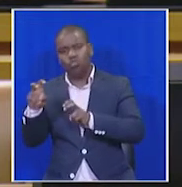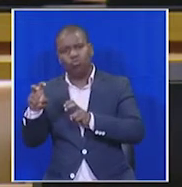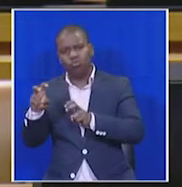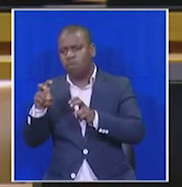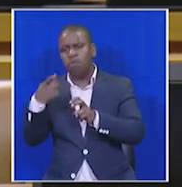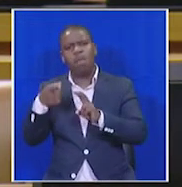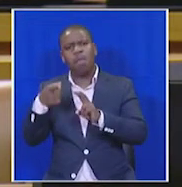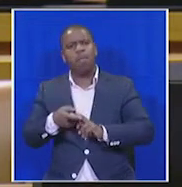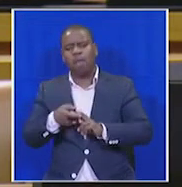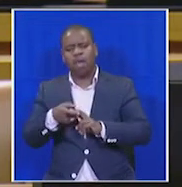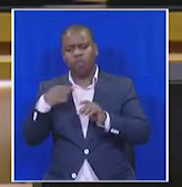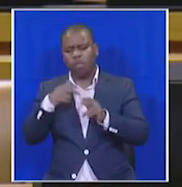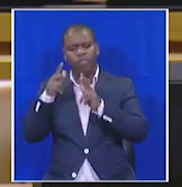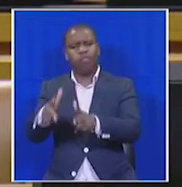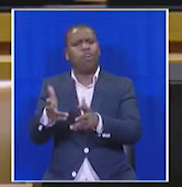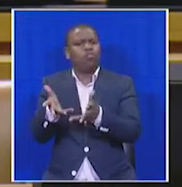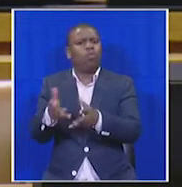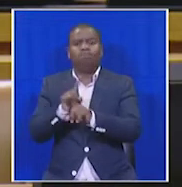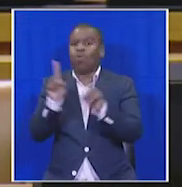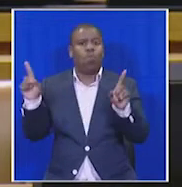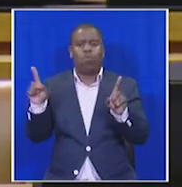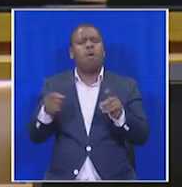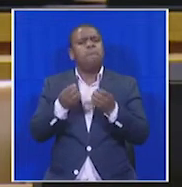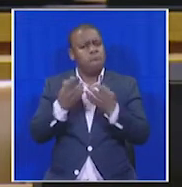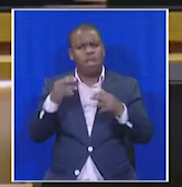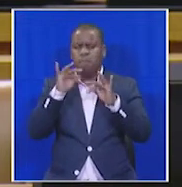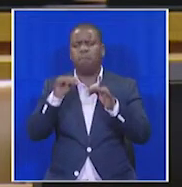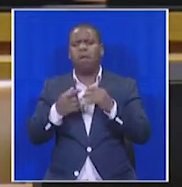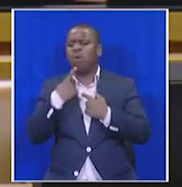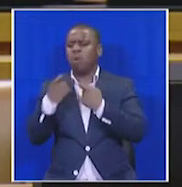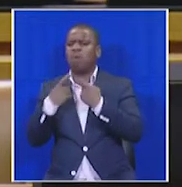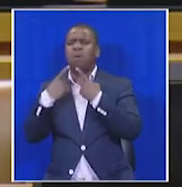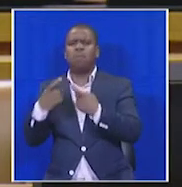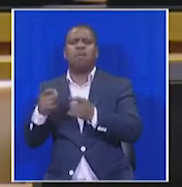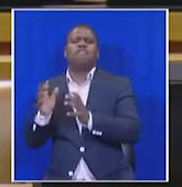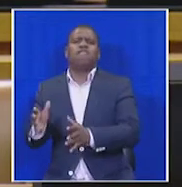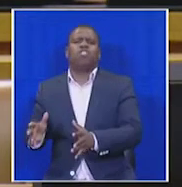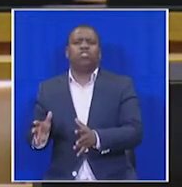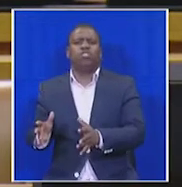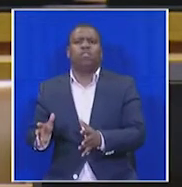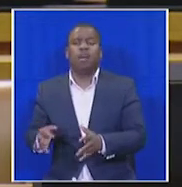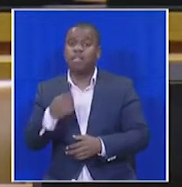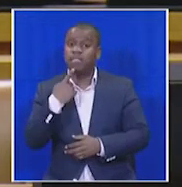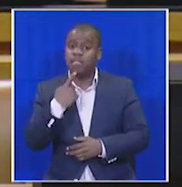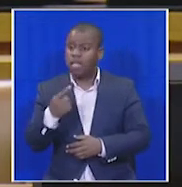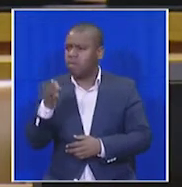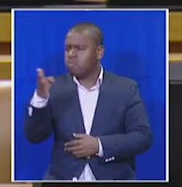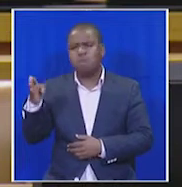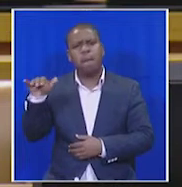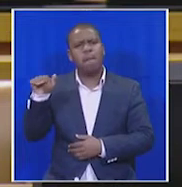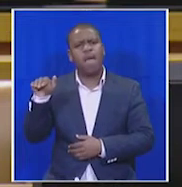then, many other people have come forward, indicating that they have suffered at the hands of